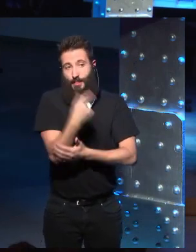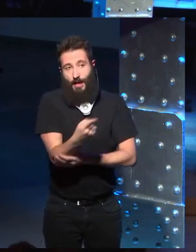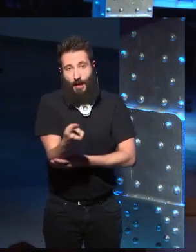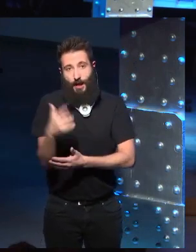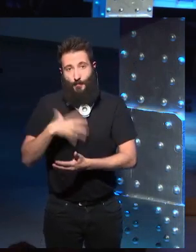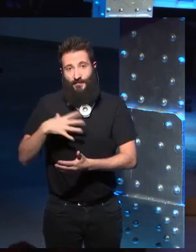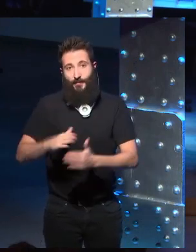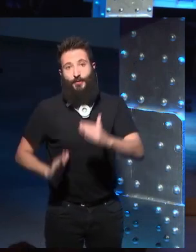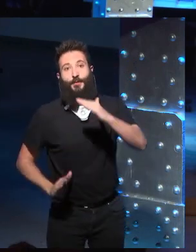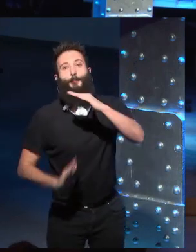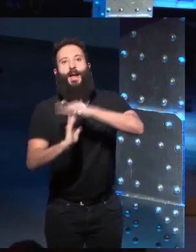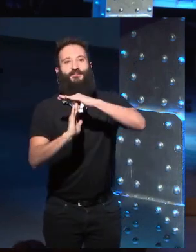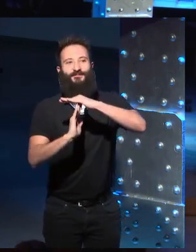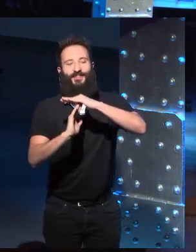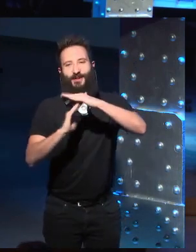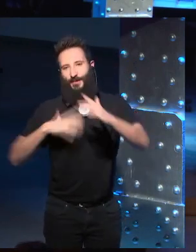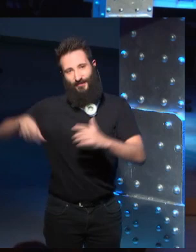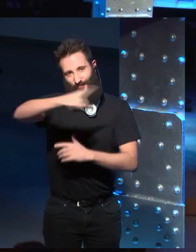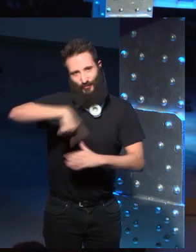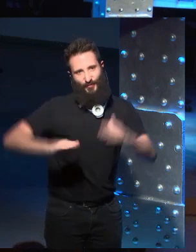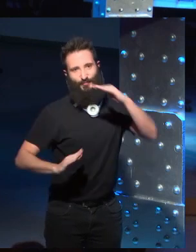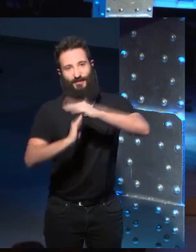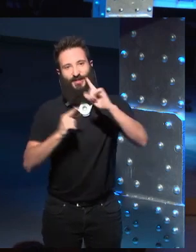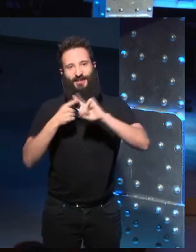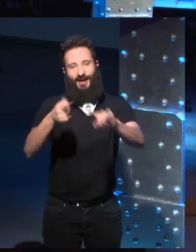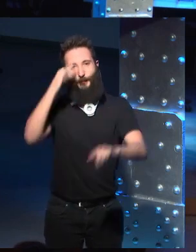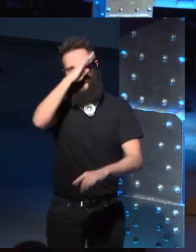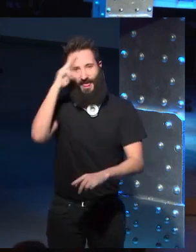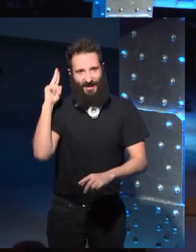stop. That's Madrid. Here you can see.